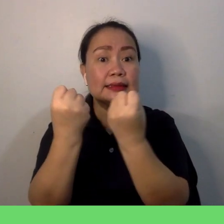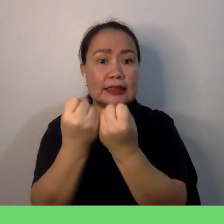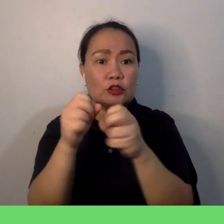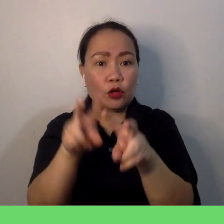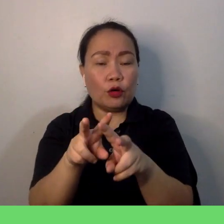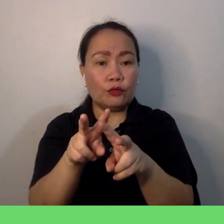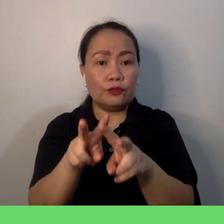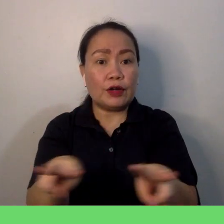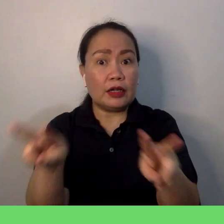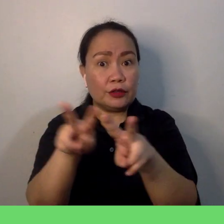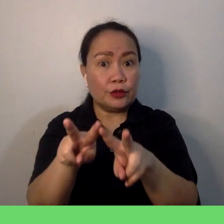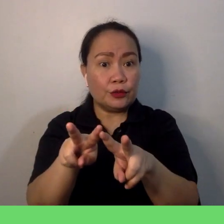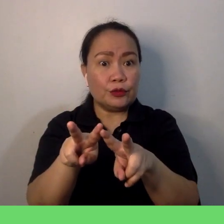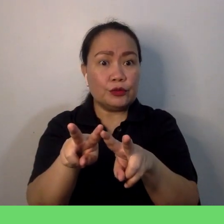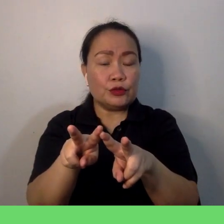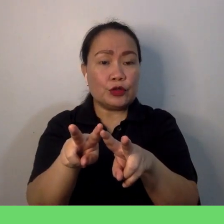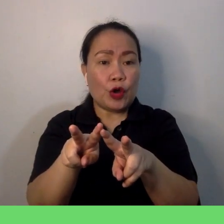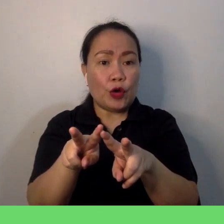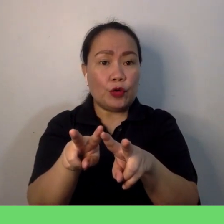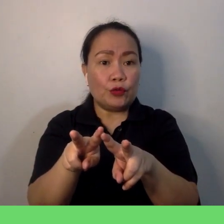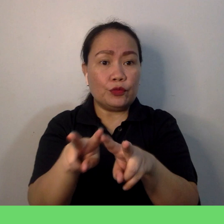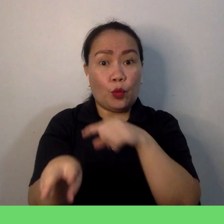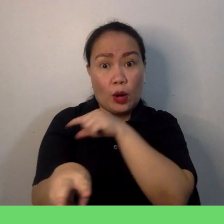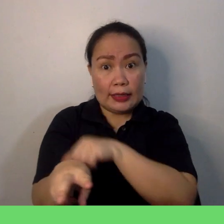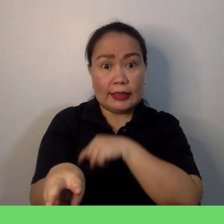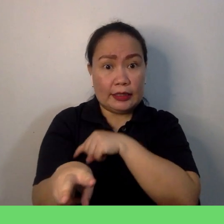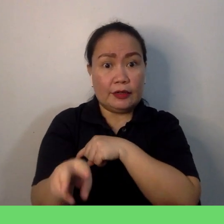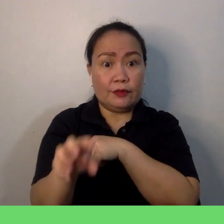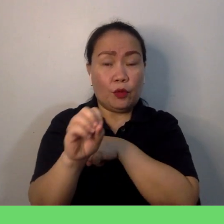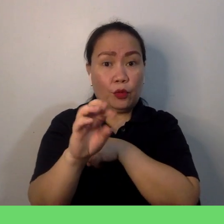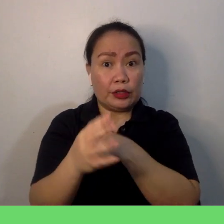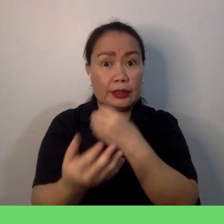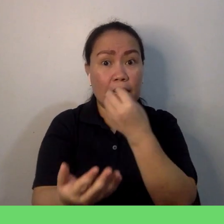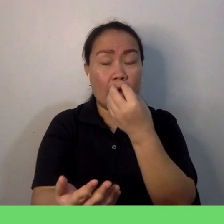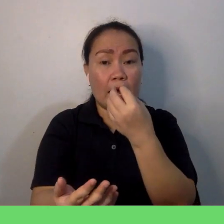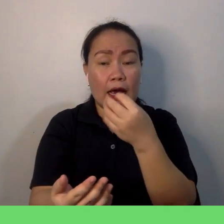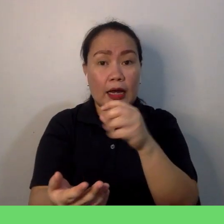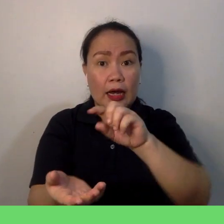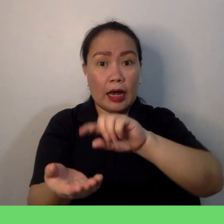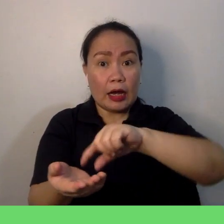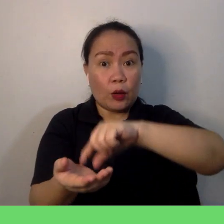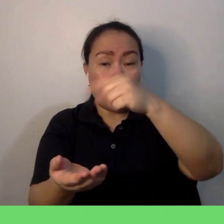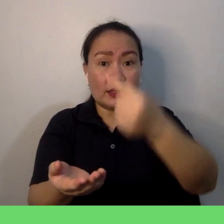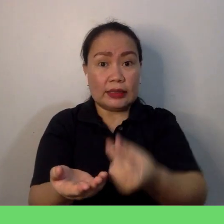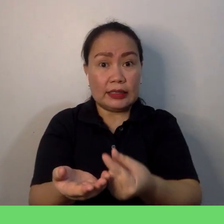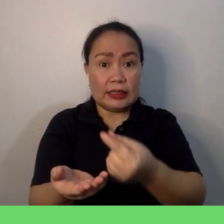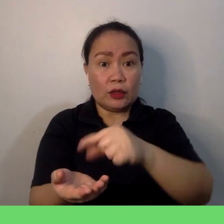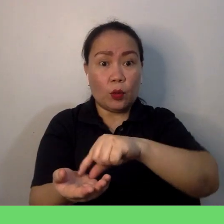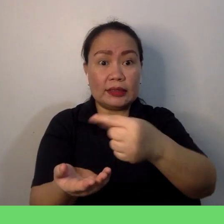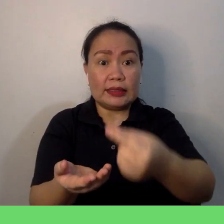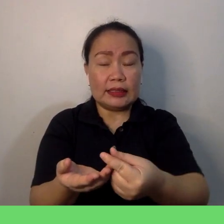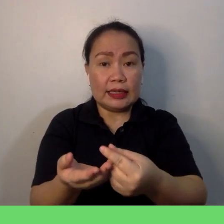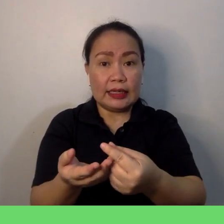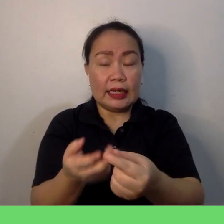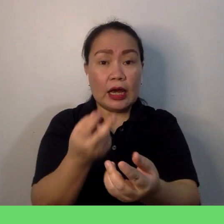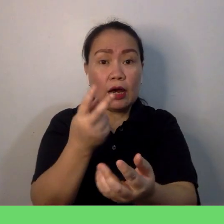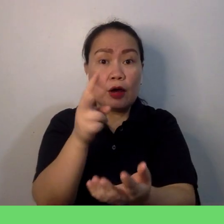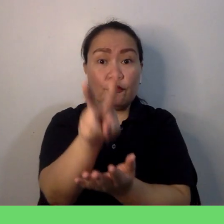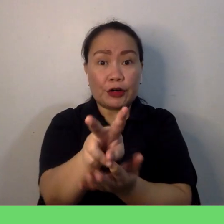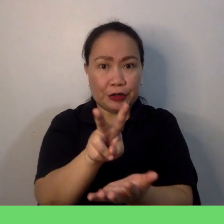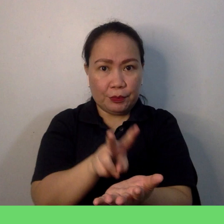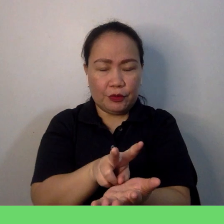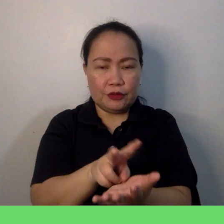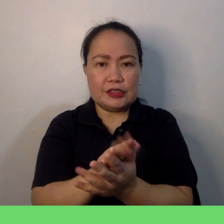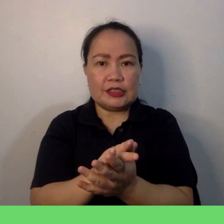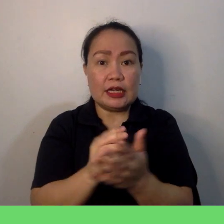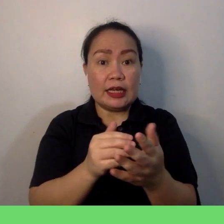data. So when we say qualitative and quantitative, this will be discussed to the next video tutorial.